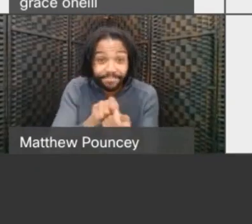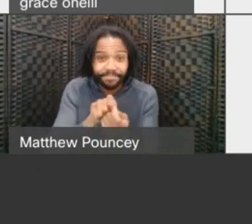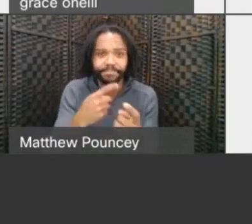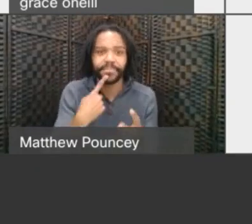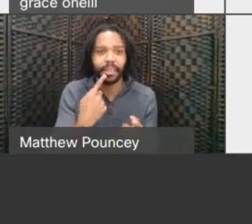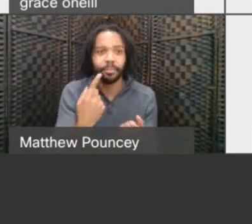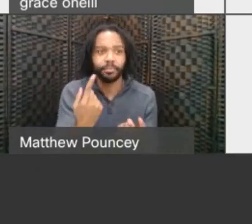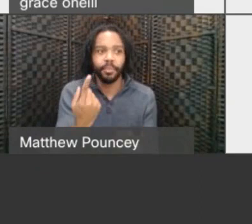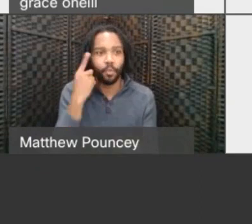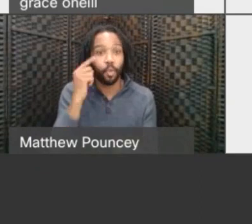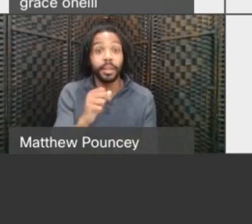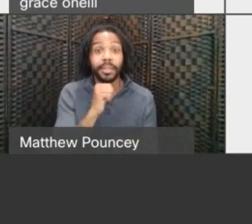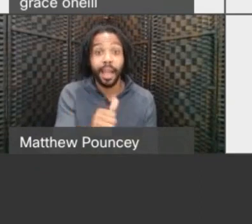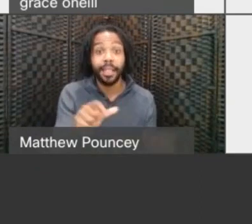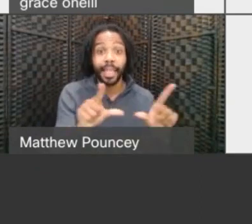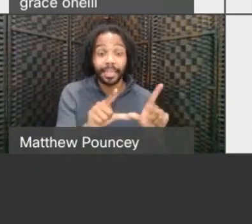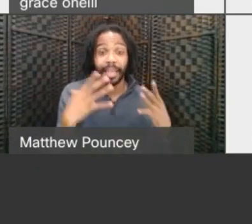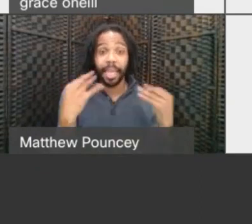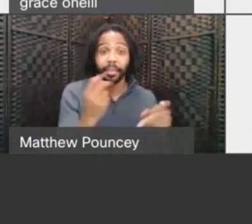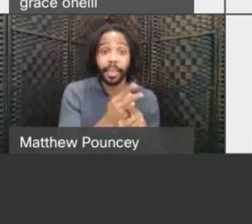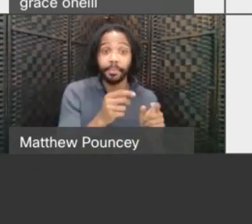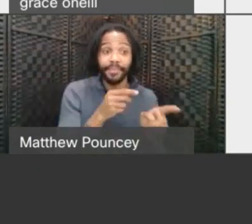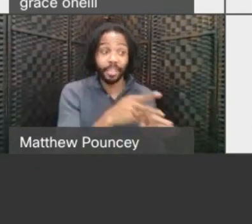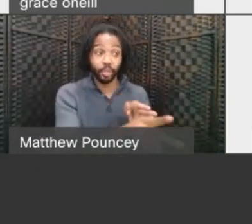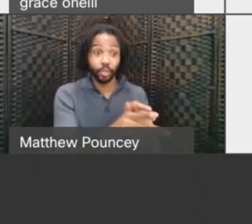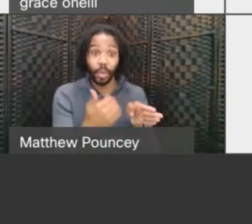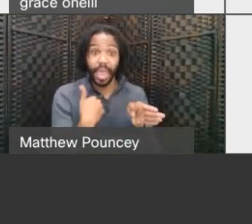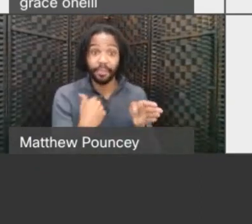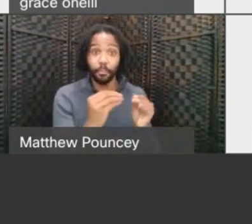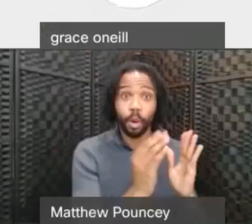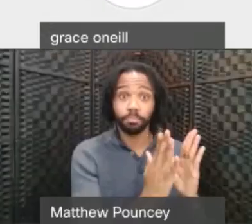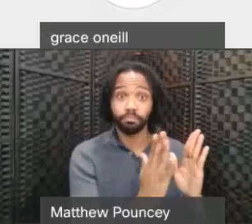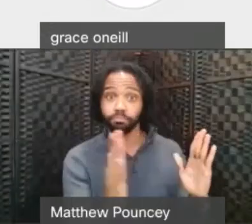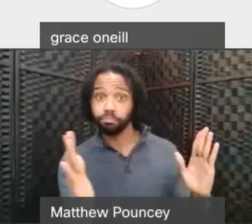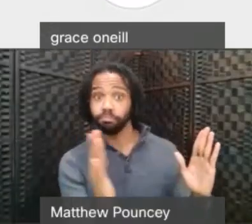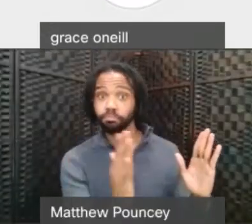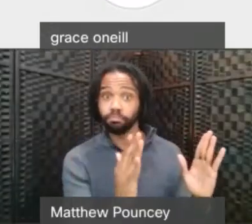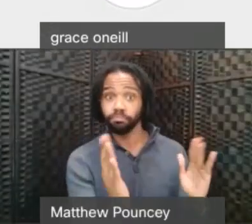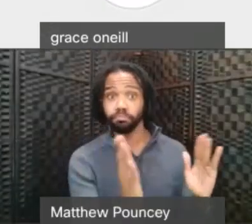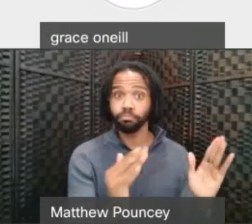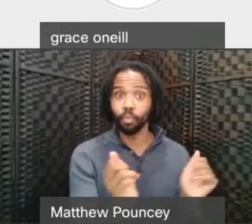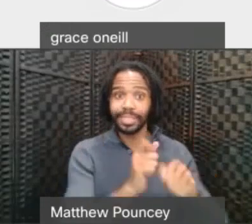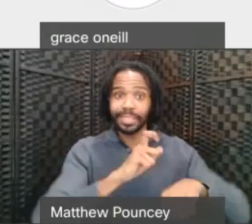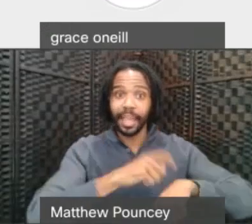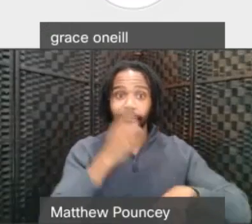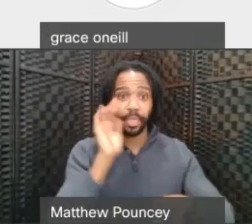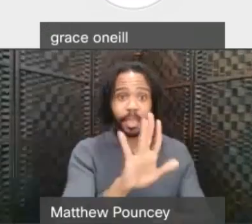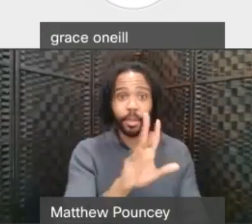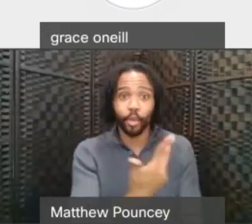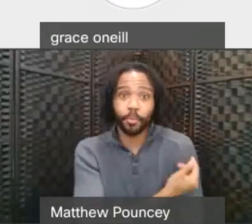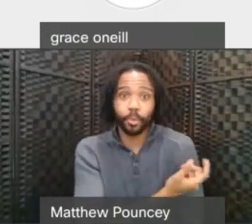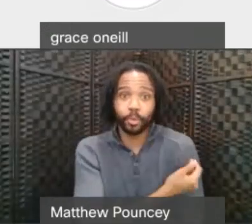professionals. Will there be more guidance and specific timeframes for the booster mandate? Just to be clear, the mayor's